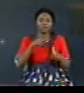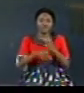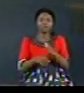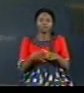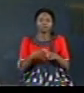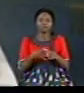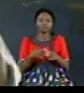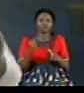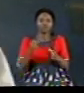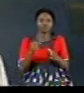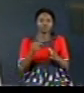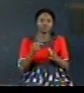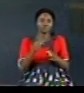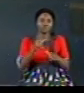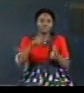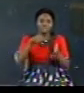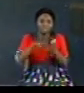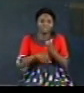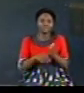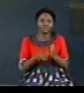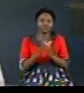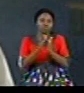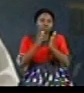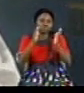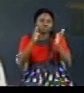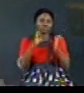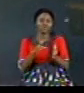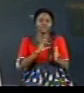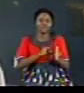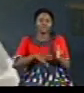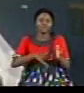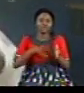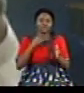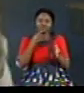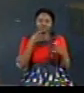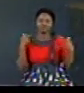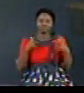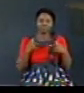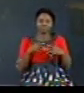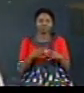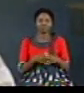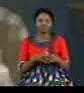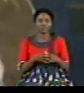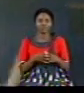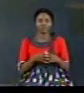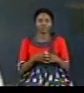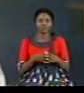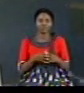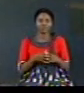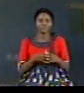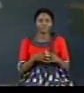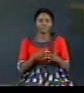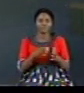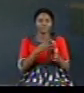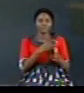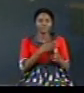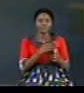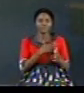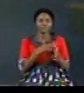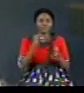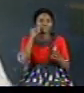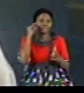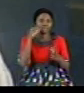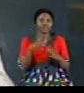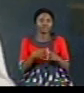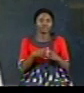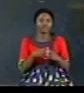was just feeling severe pain. The team was paying me the massage leg due to no avail. I was supposed to sing with the choristers yesterday, but there's no way. Even